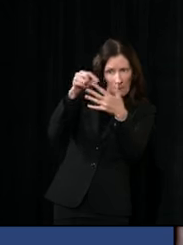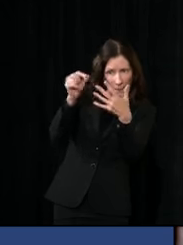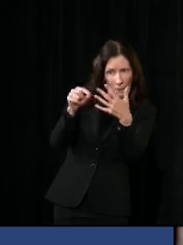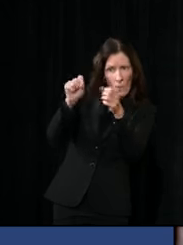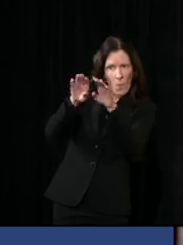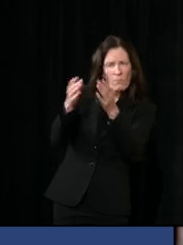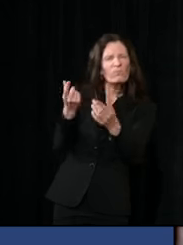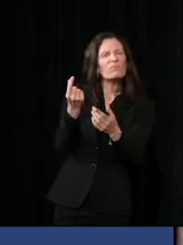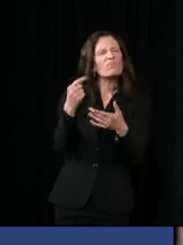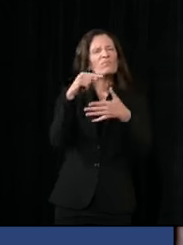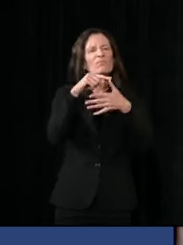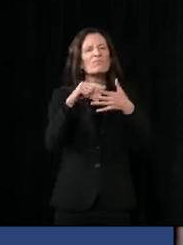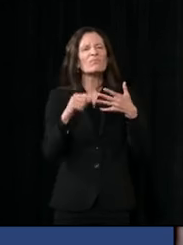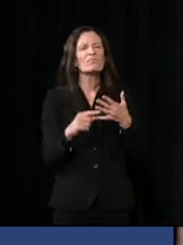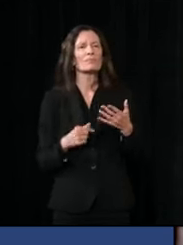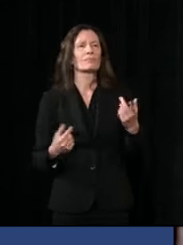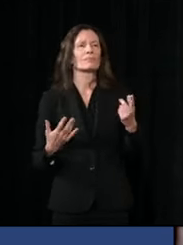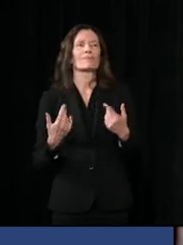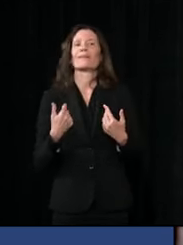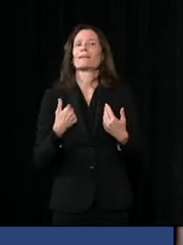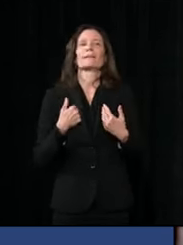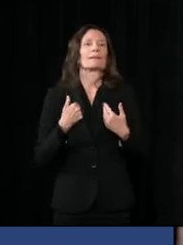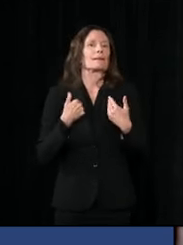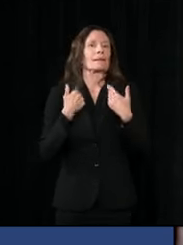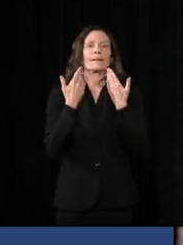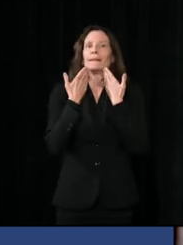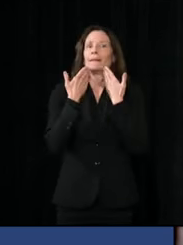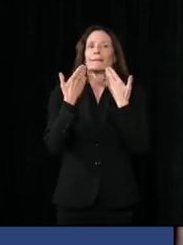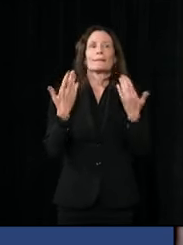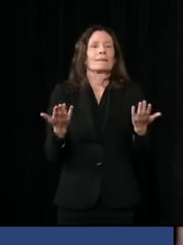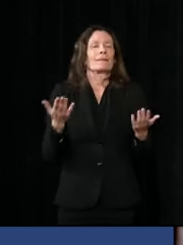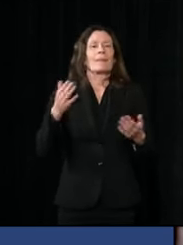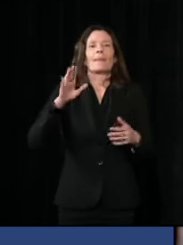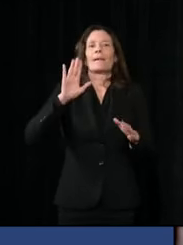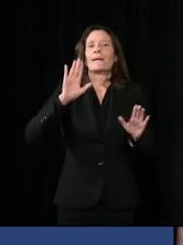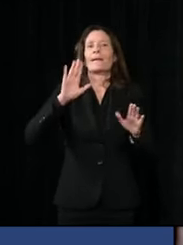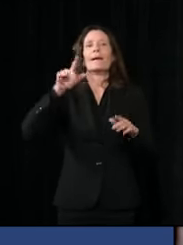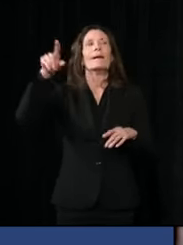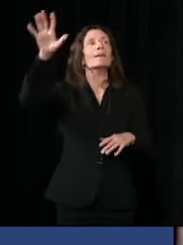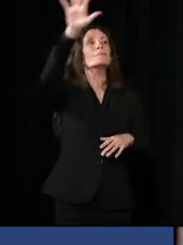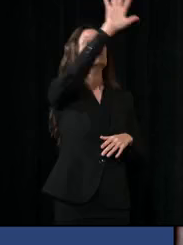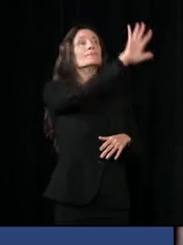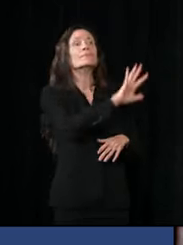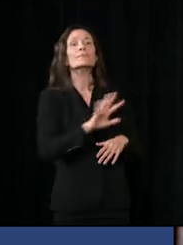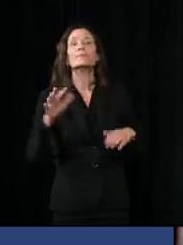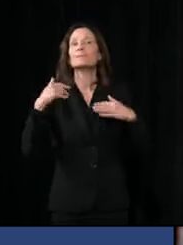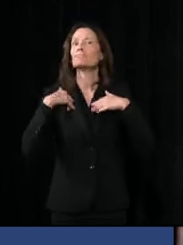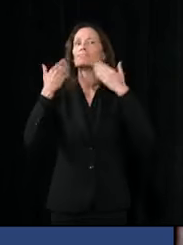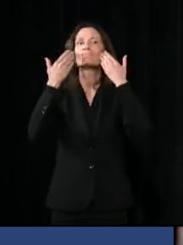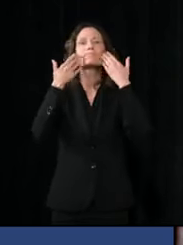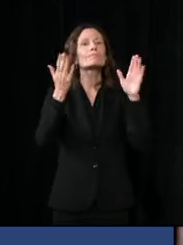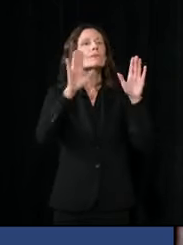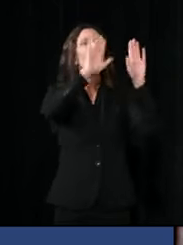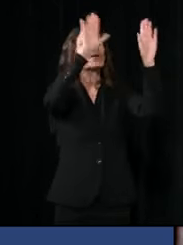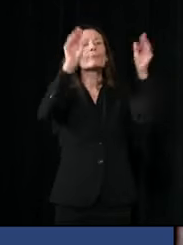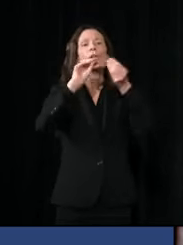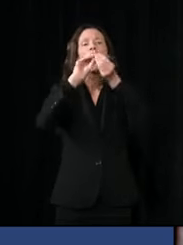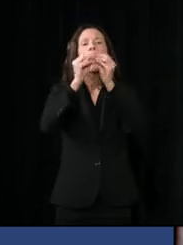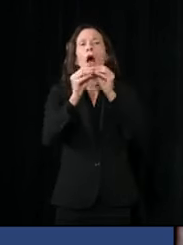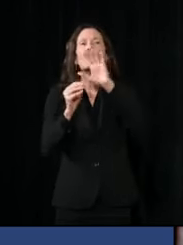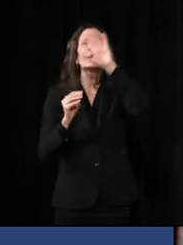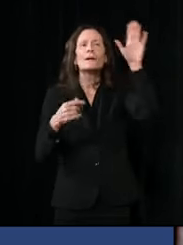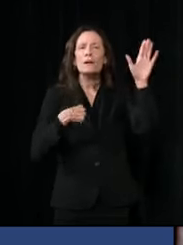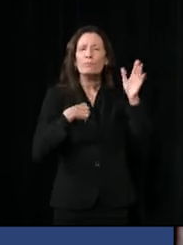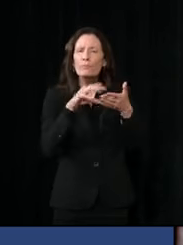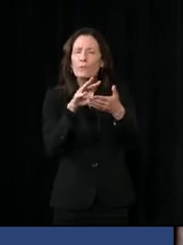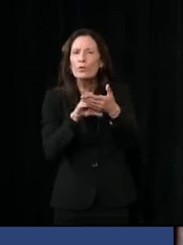established a specific target. We're learning new things each day, and the capacity for testing increases each day. I